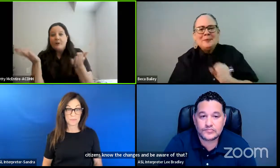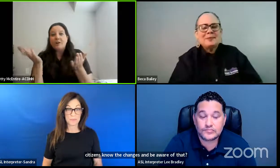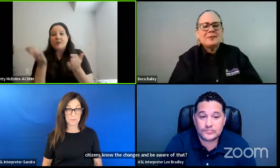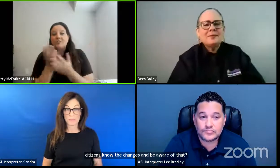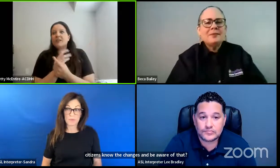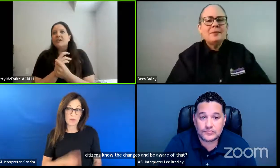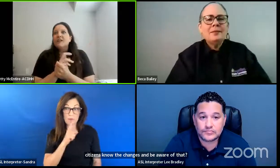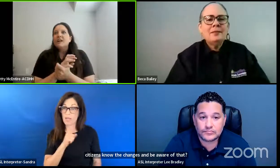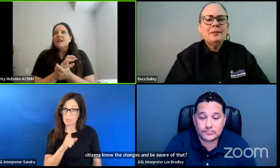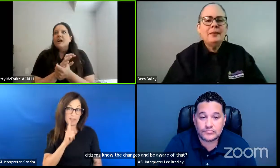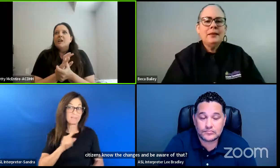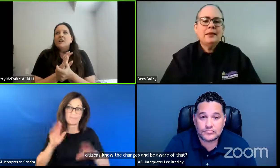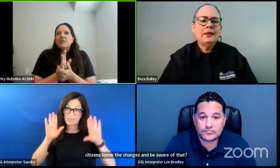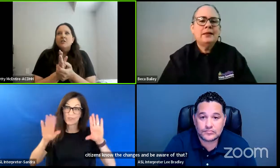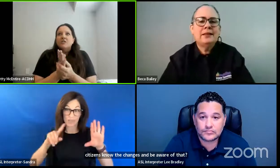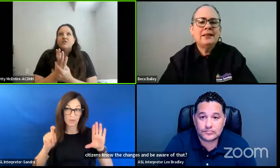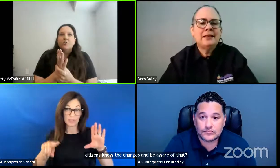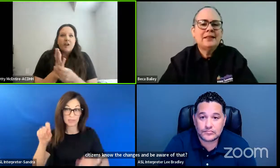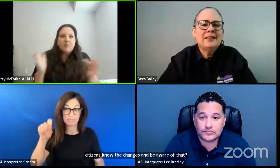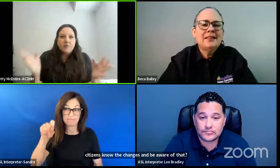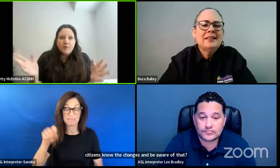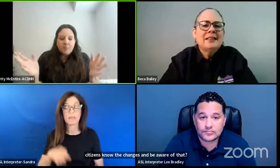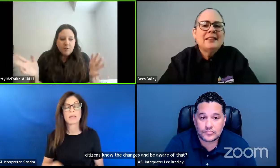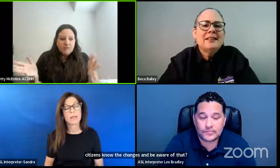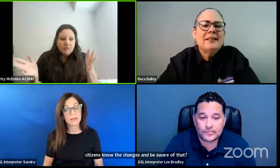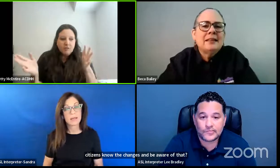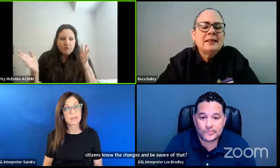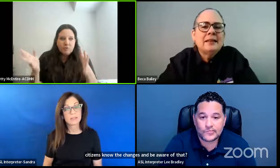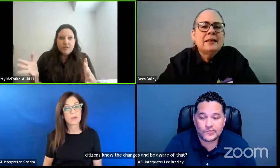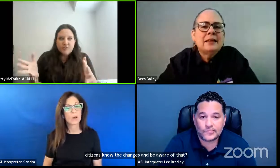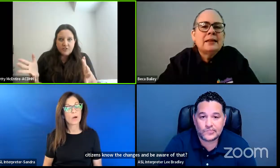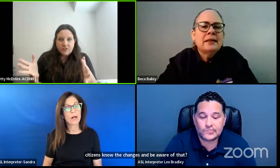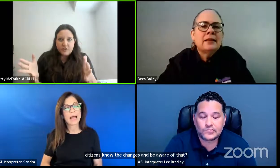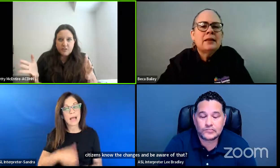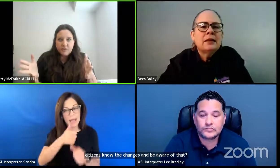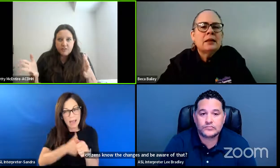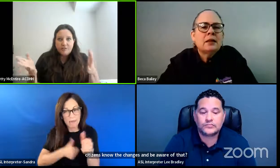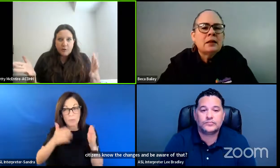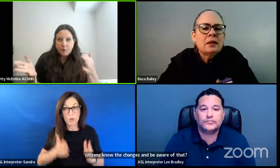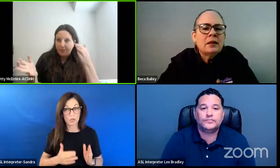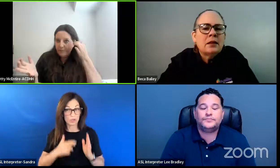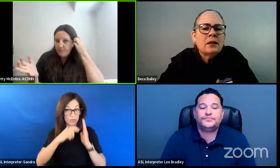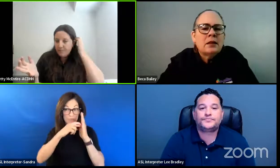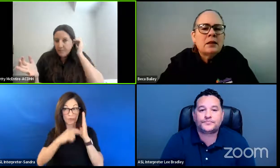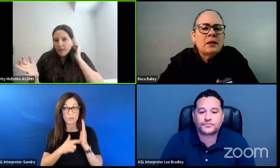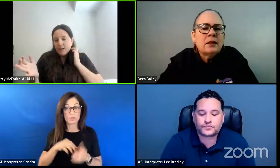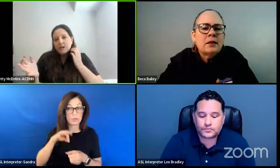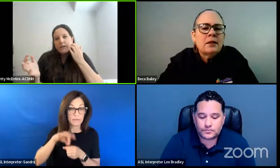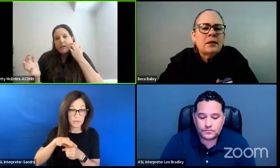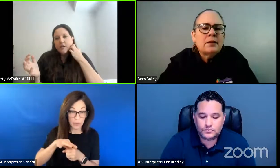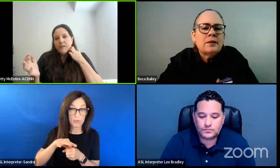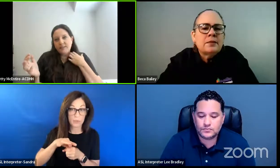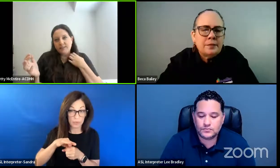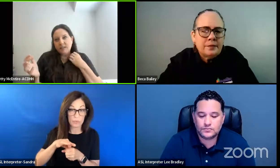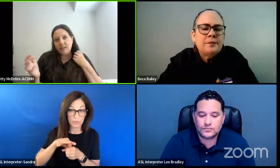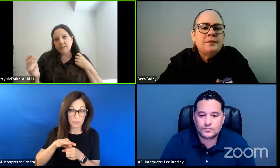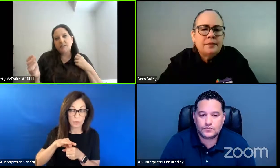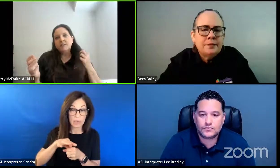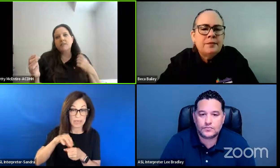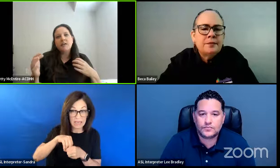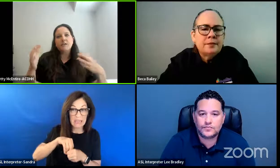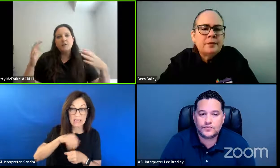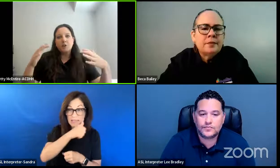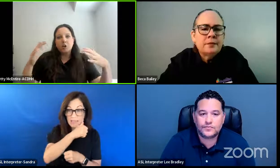really is a great question. So every person who's registered to vote in the